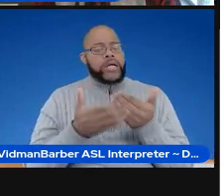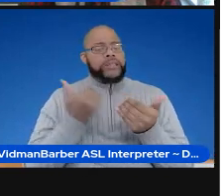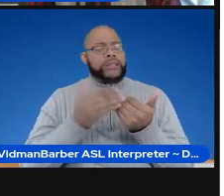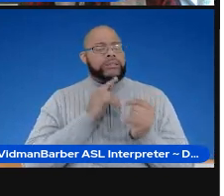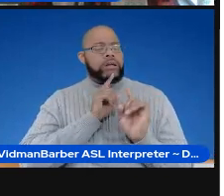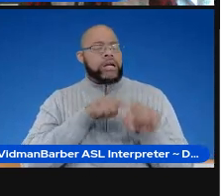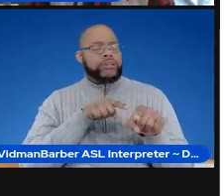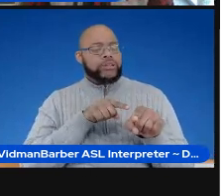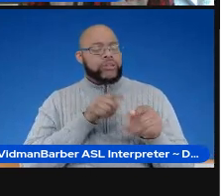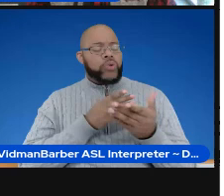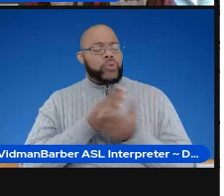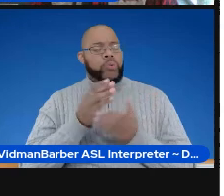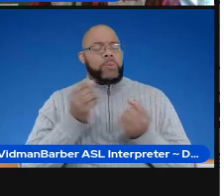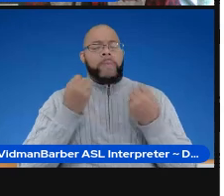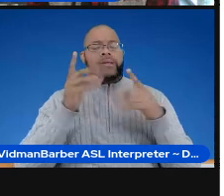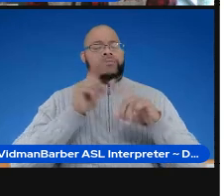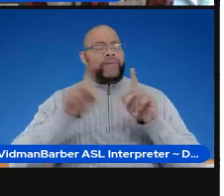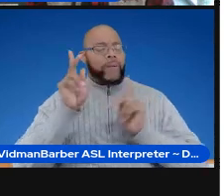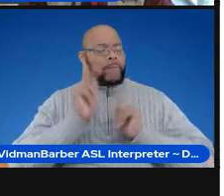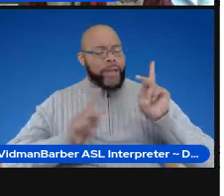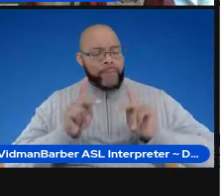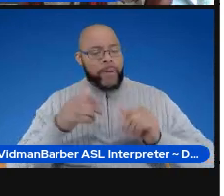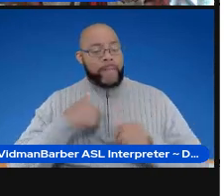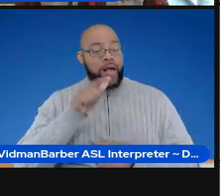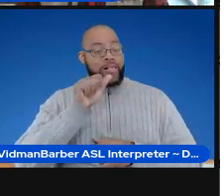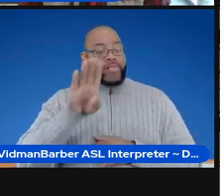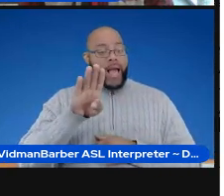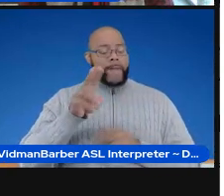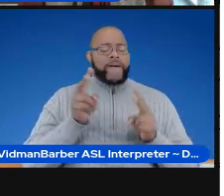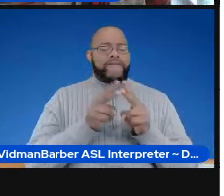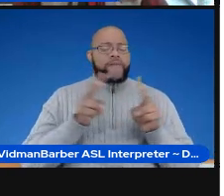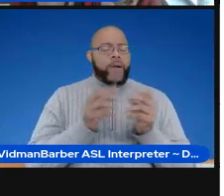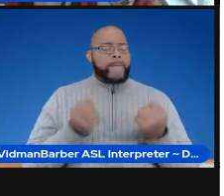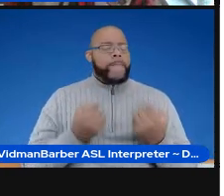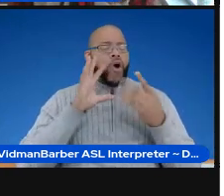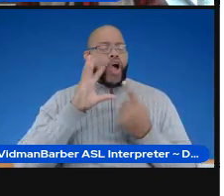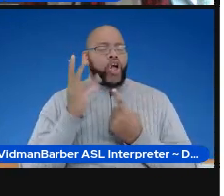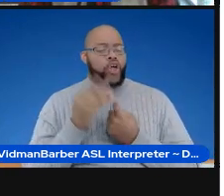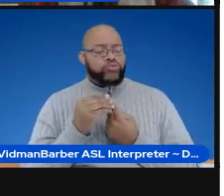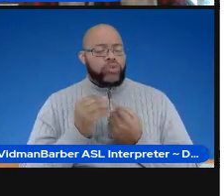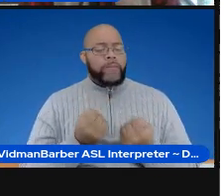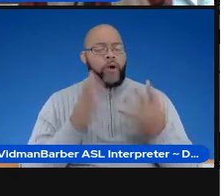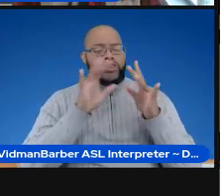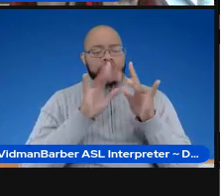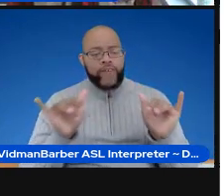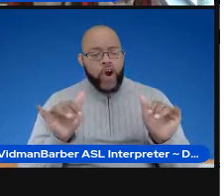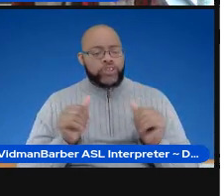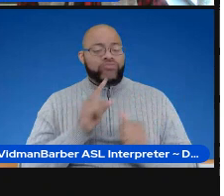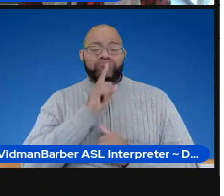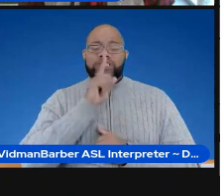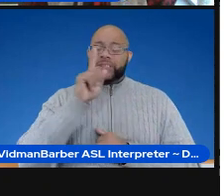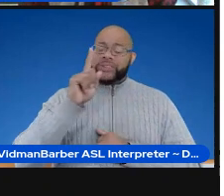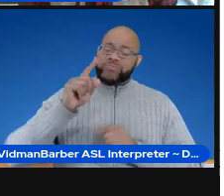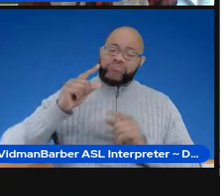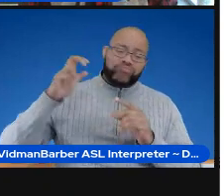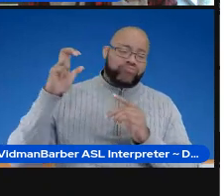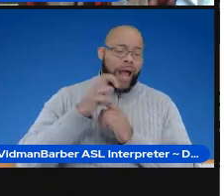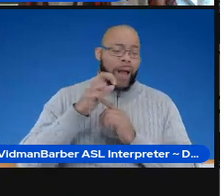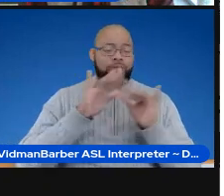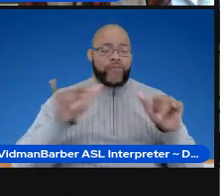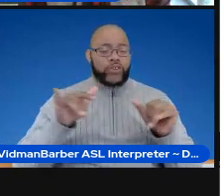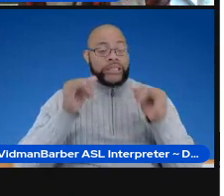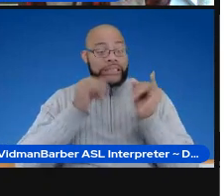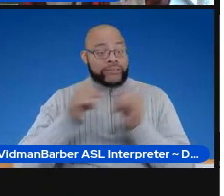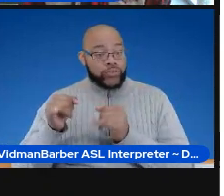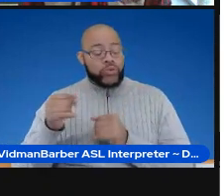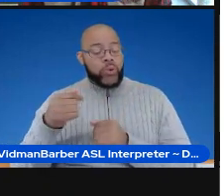answered by so many different people. And so my laboratory is a very multicultural, multi-diverse, super diverse group of individuals.